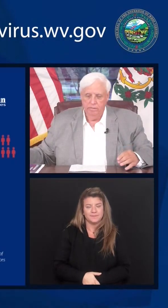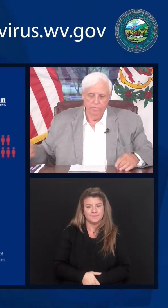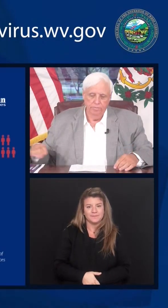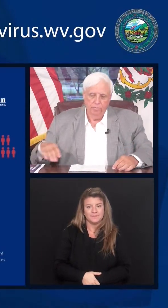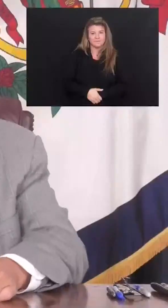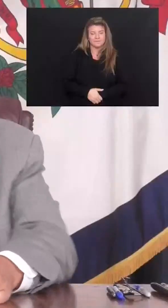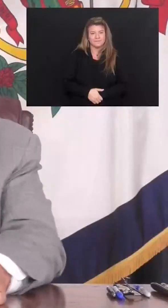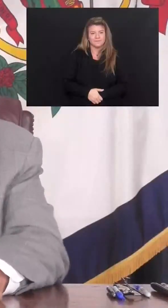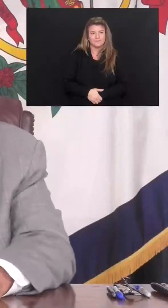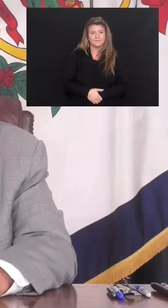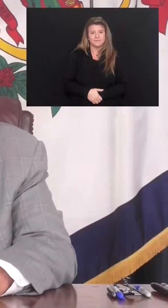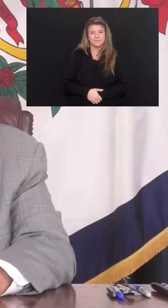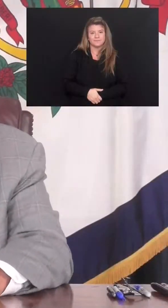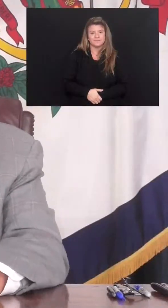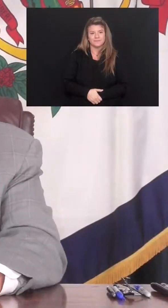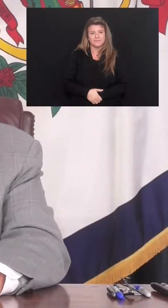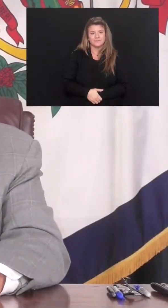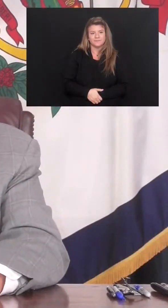Now,